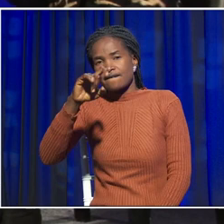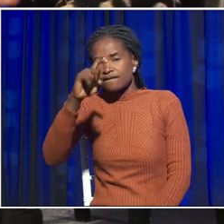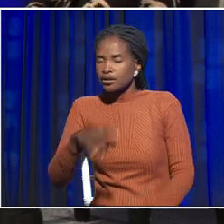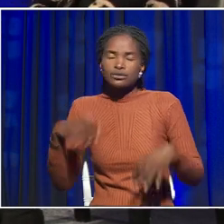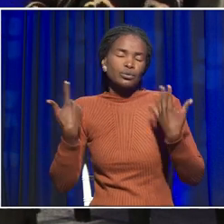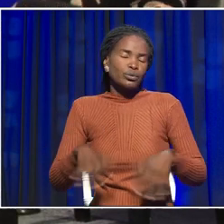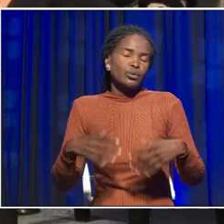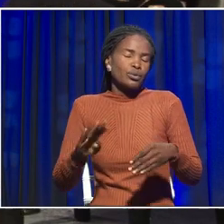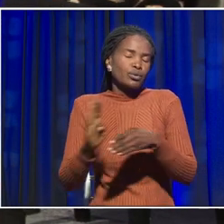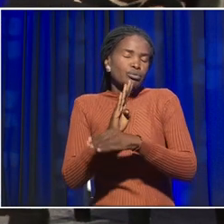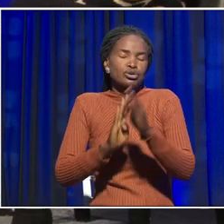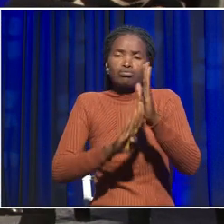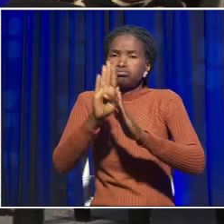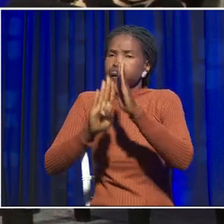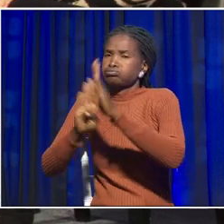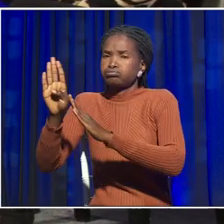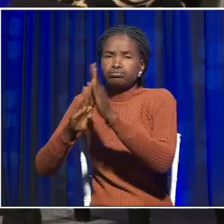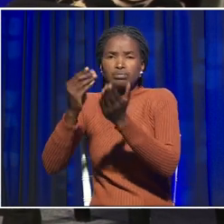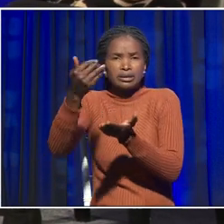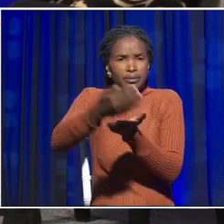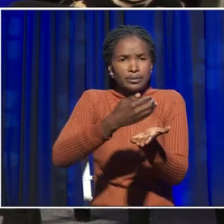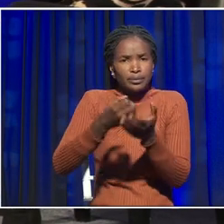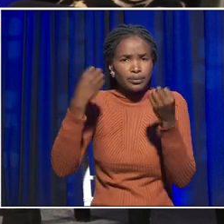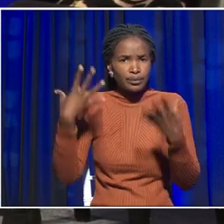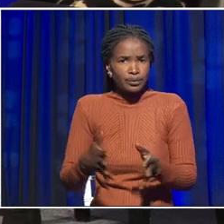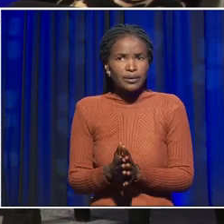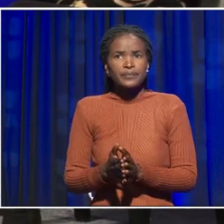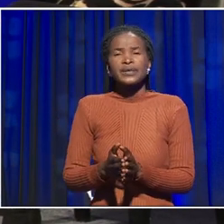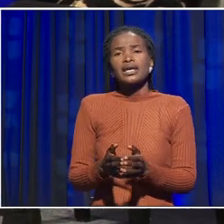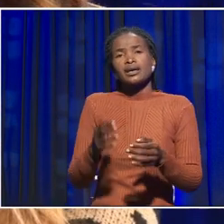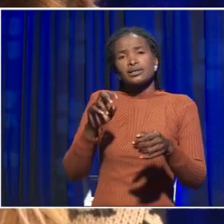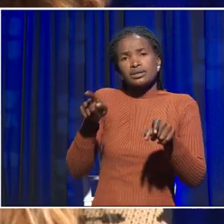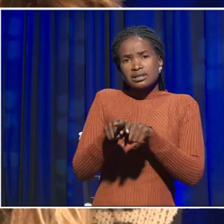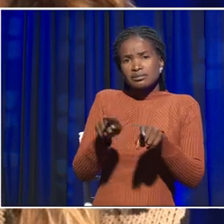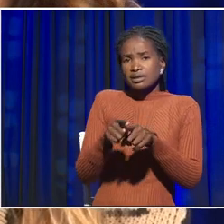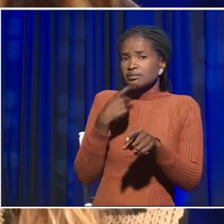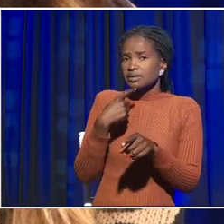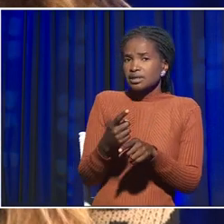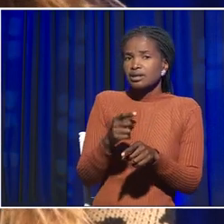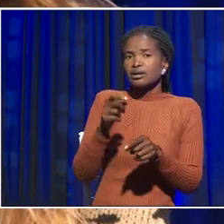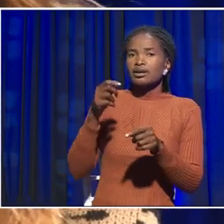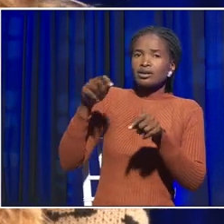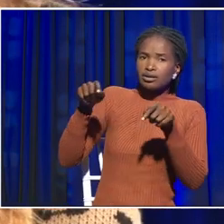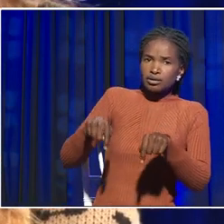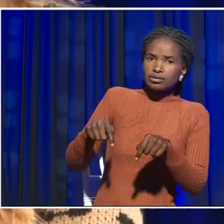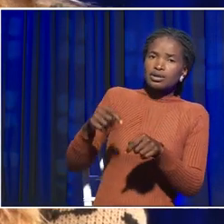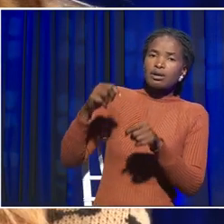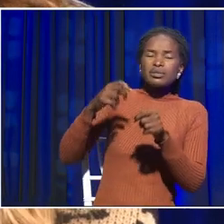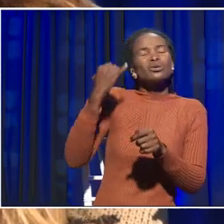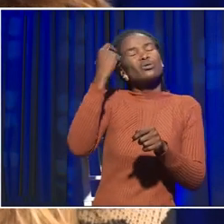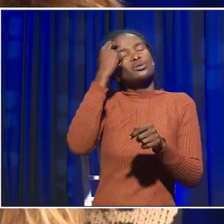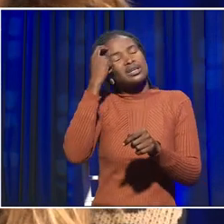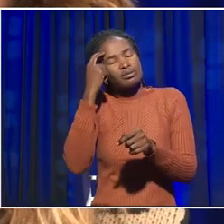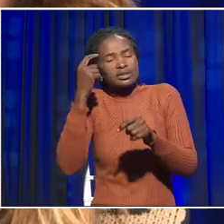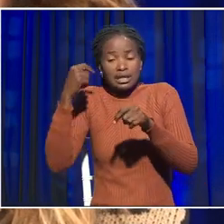thing. Thinking of the ordinary. Exactly, exactly. And as you said at the beginning, the ordinary versus the extraordinary. So it's